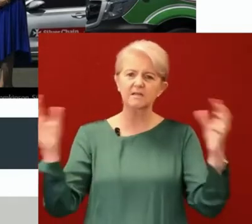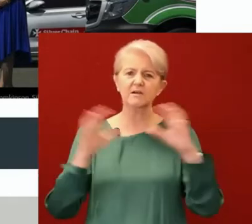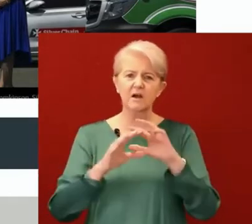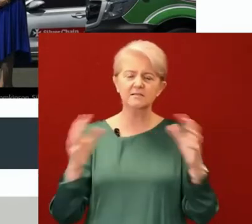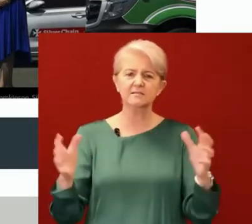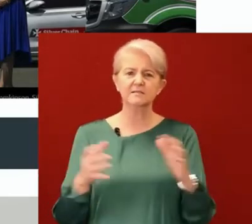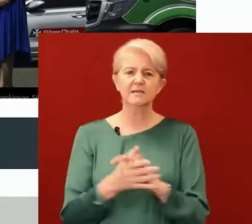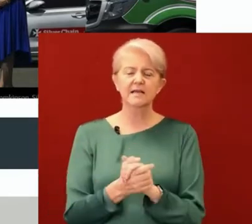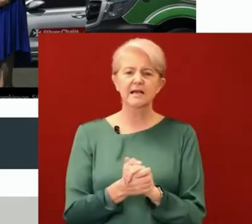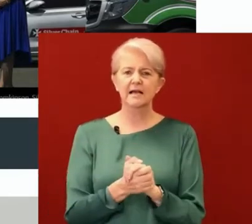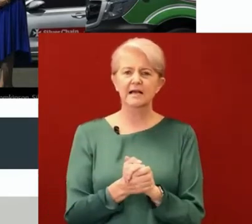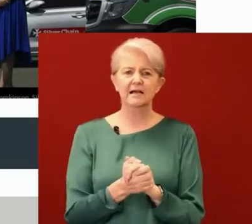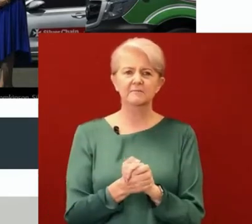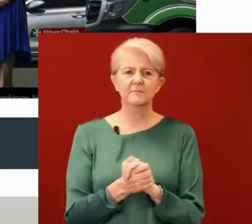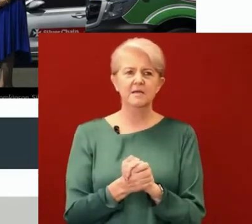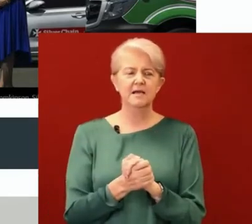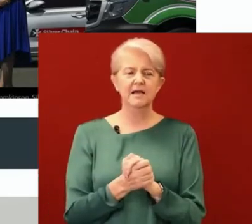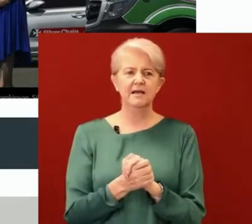being recognised